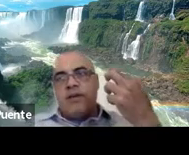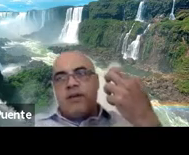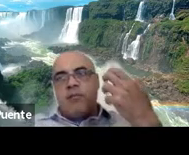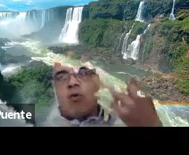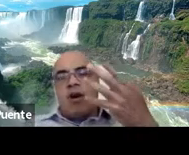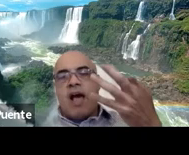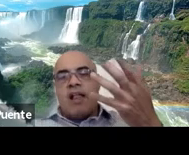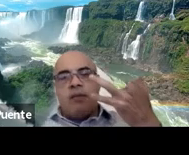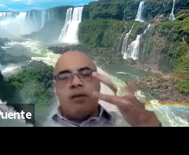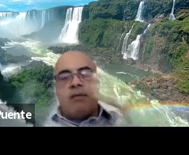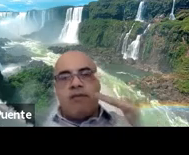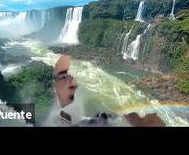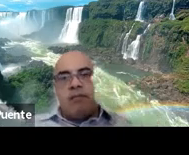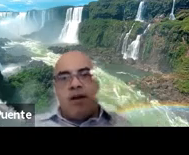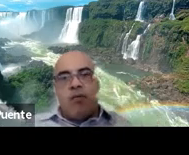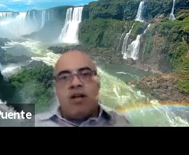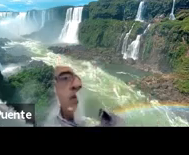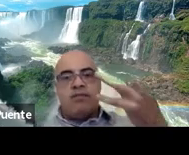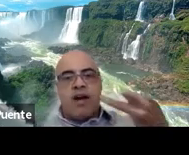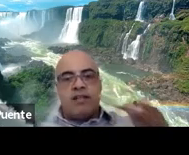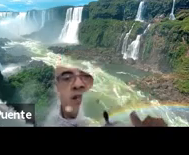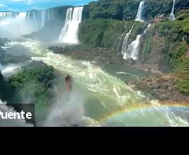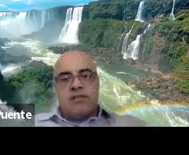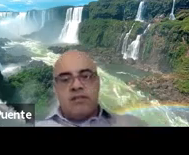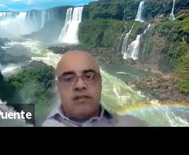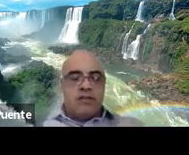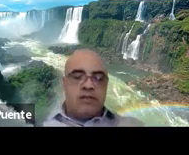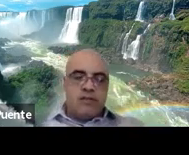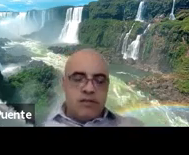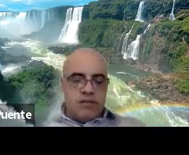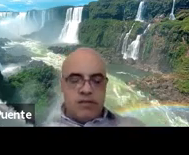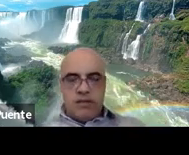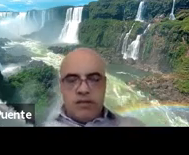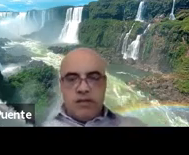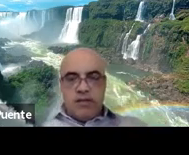become more likely to become violent by watching violence.